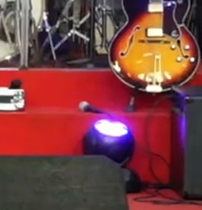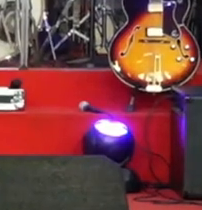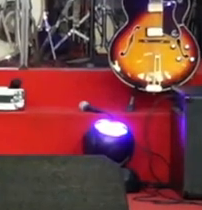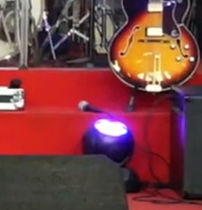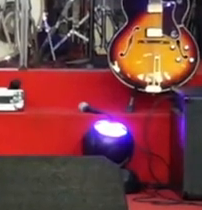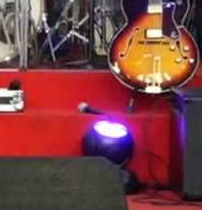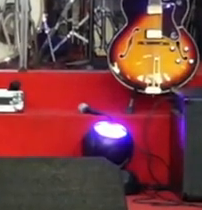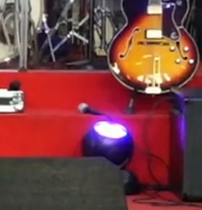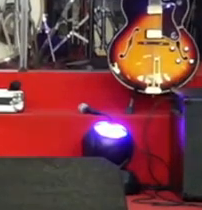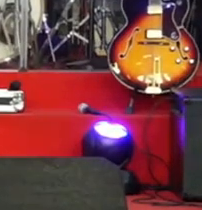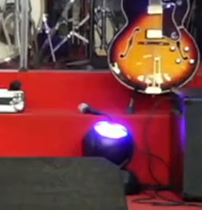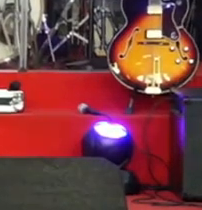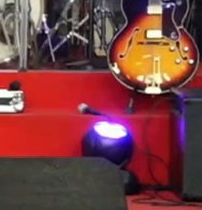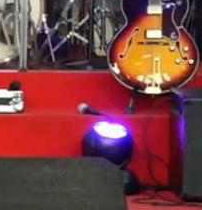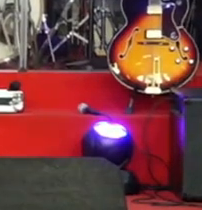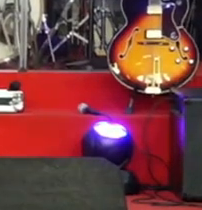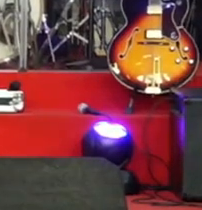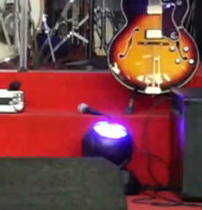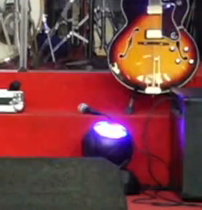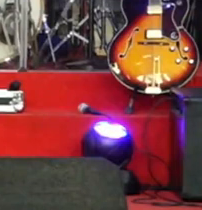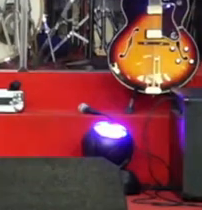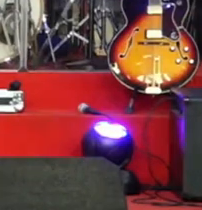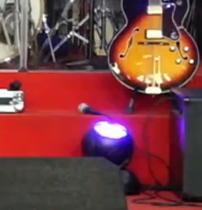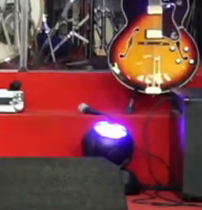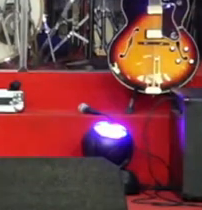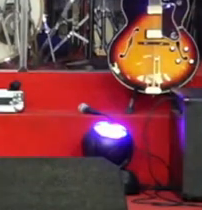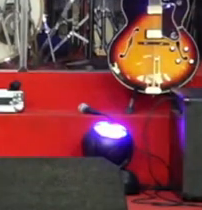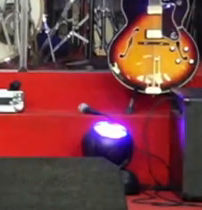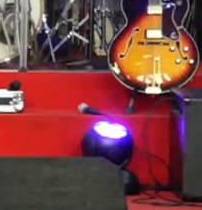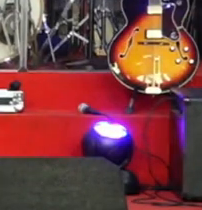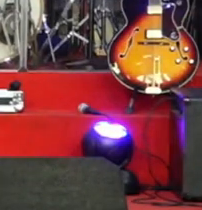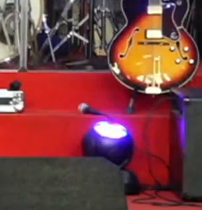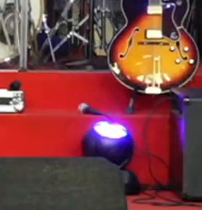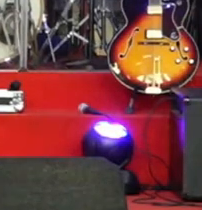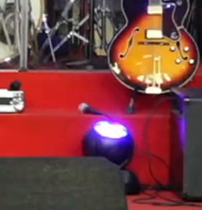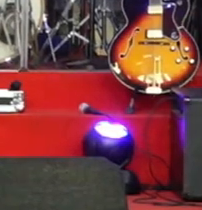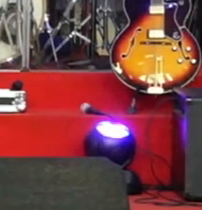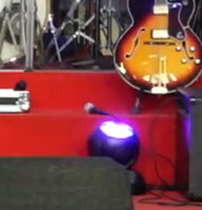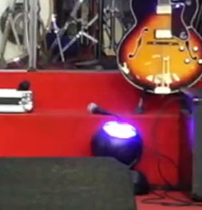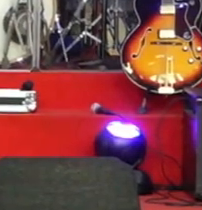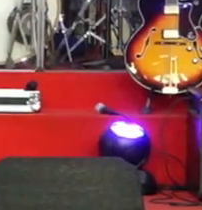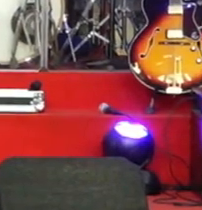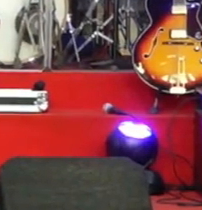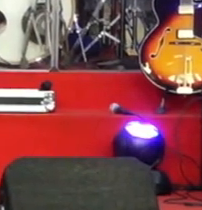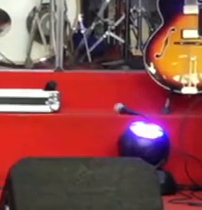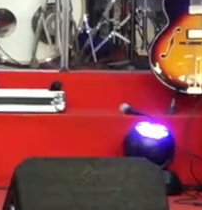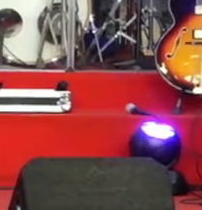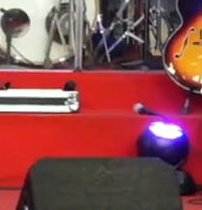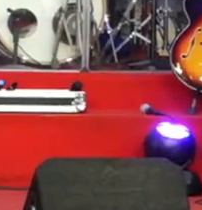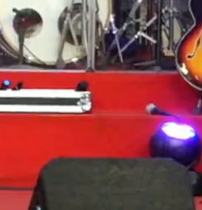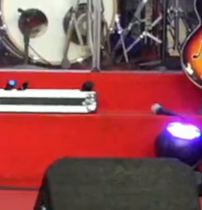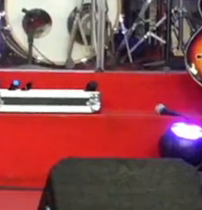them. Na anakuja haraka sana kwao. To so that he can put hope. He can bring hope. He can help them